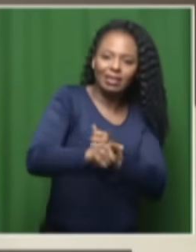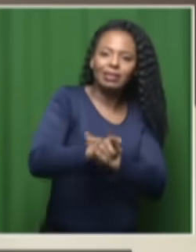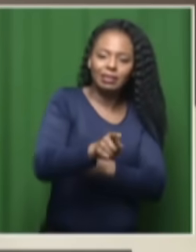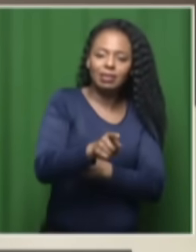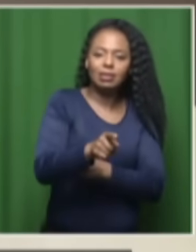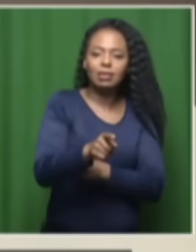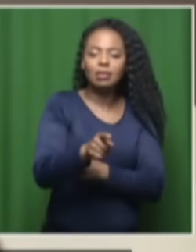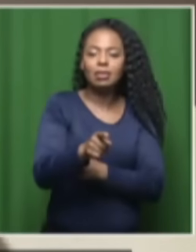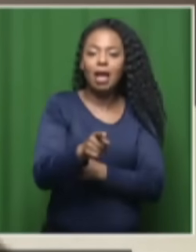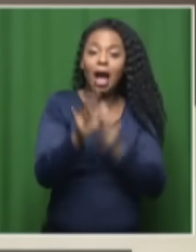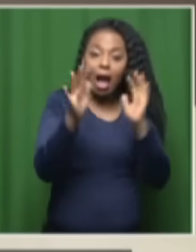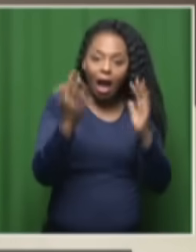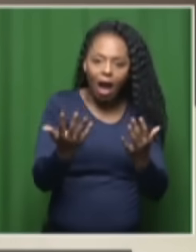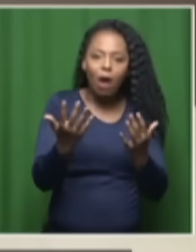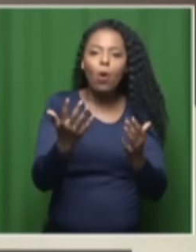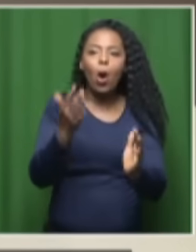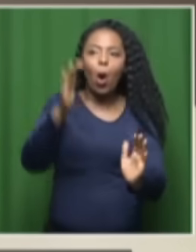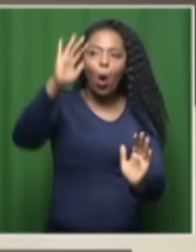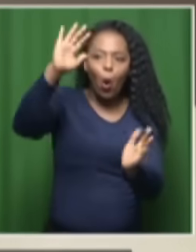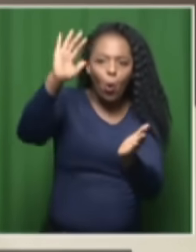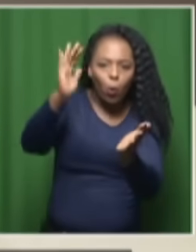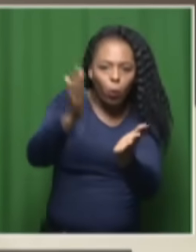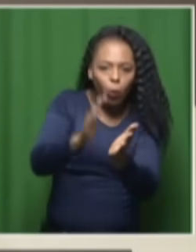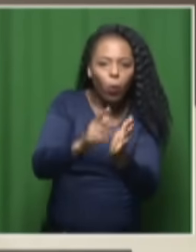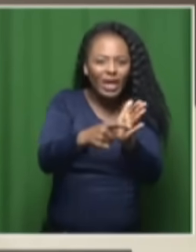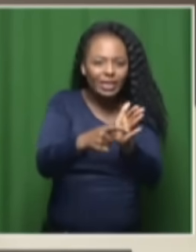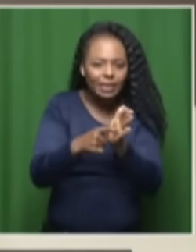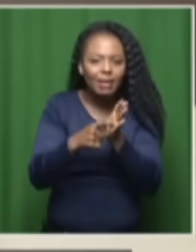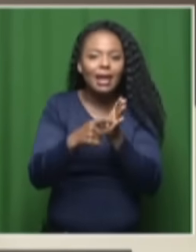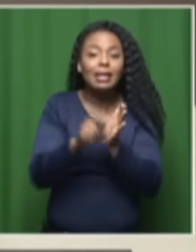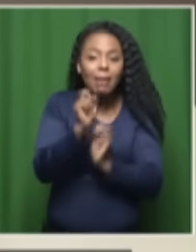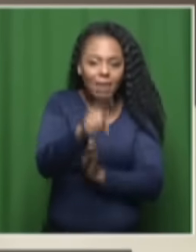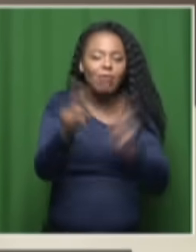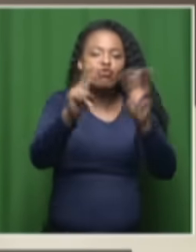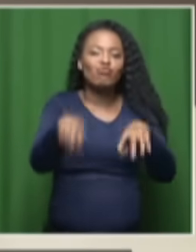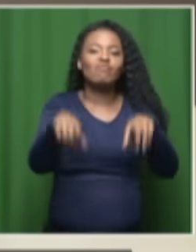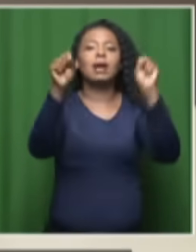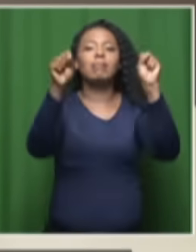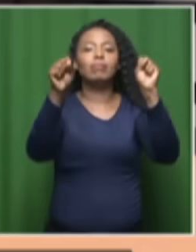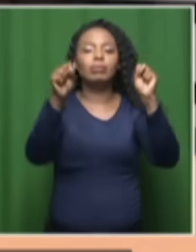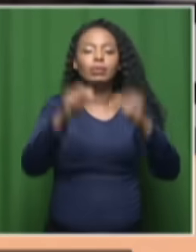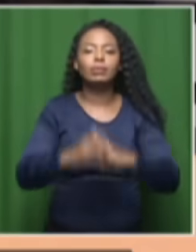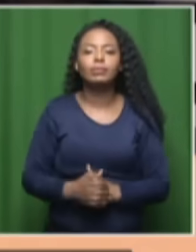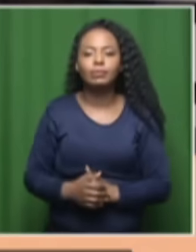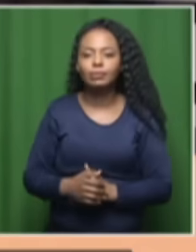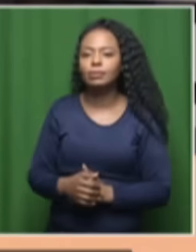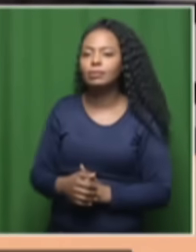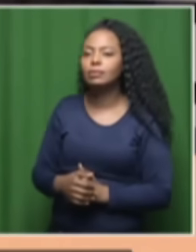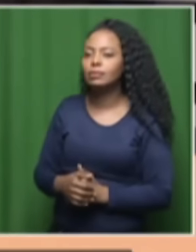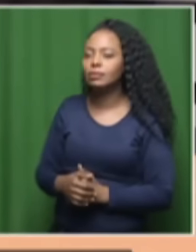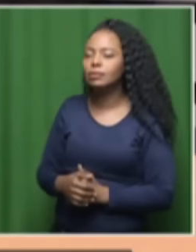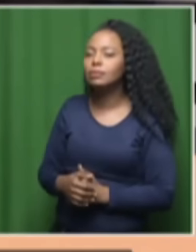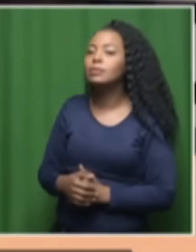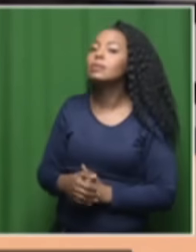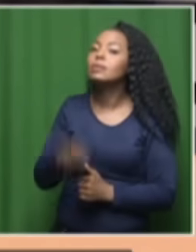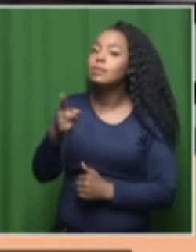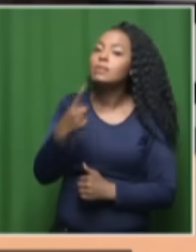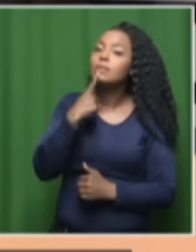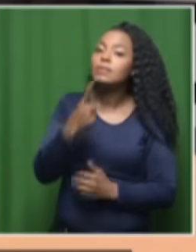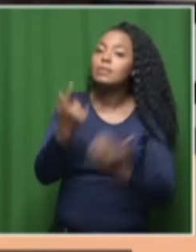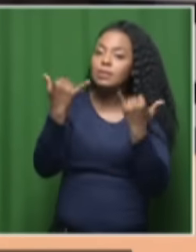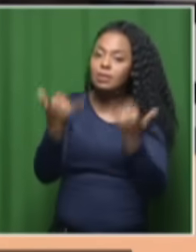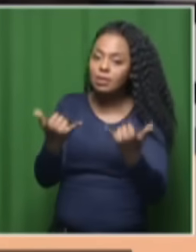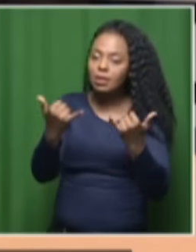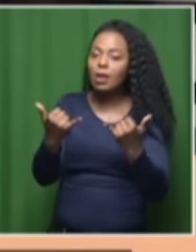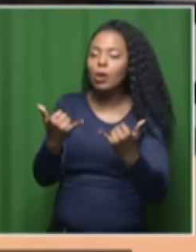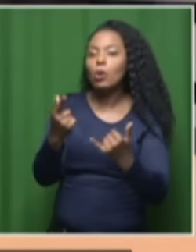surplus by reducing demand, which is load shedding. And of course, as you say, we